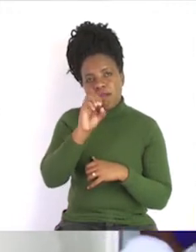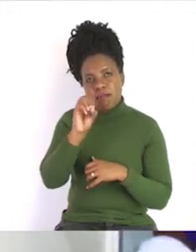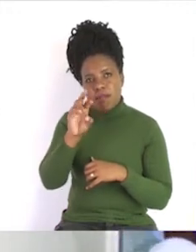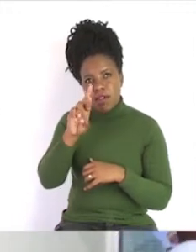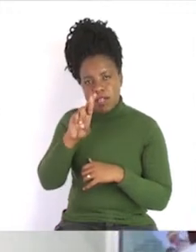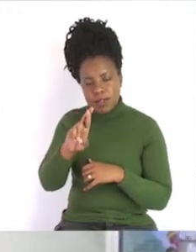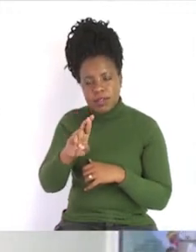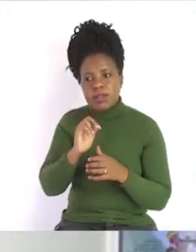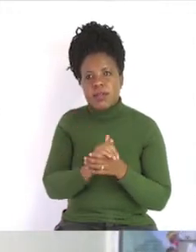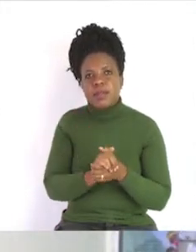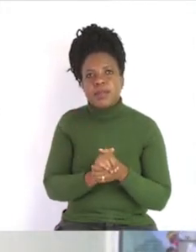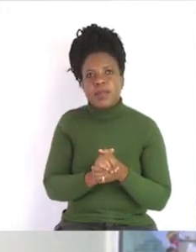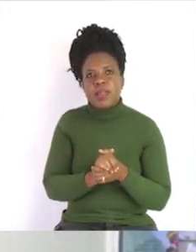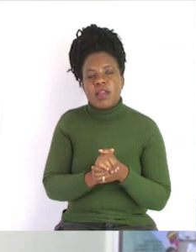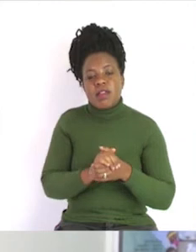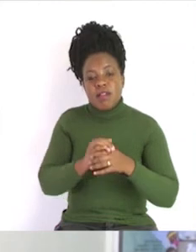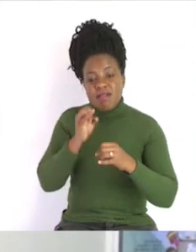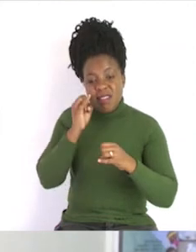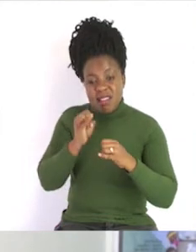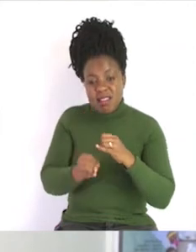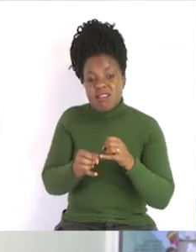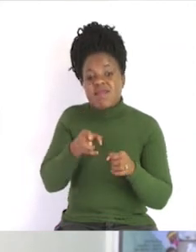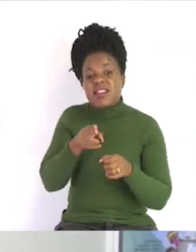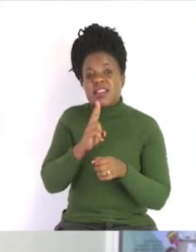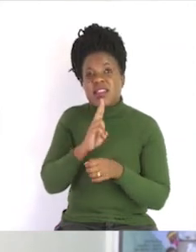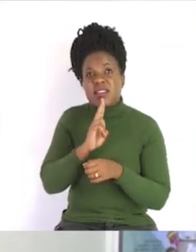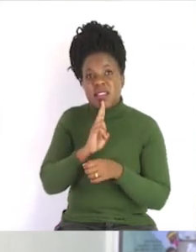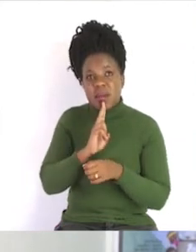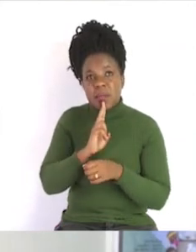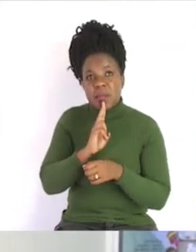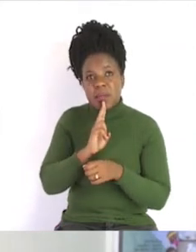right? And then lastly, we have what we call your